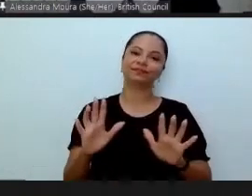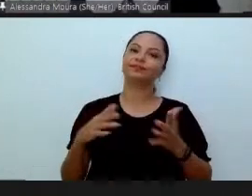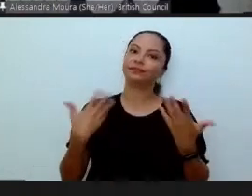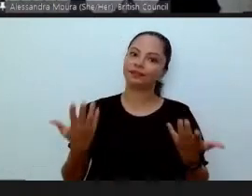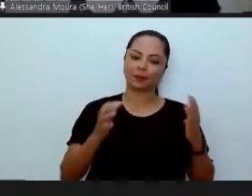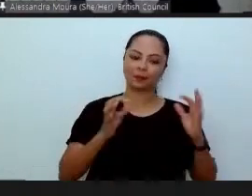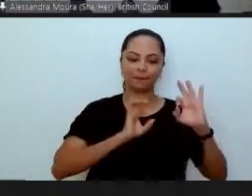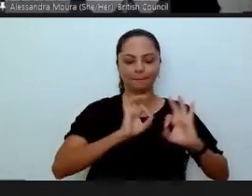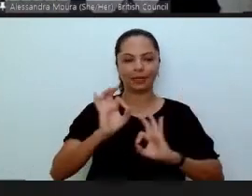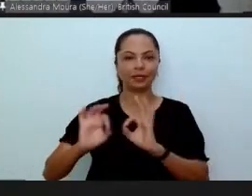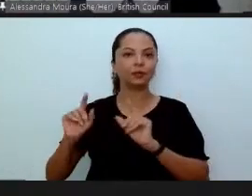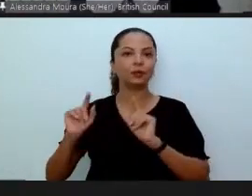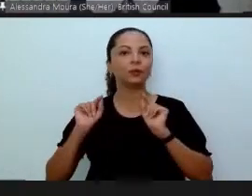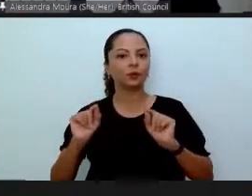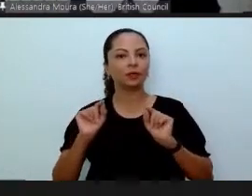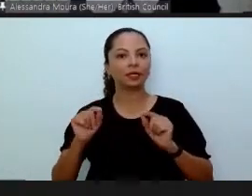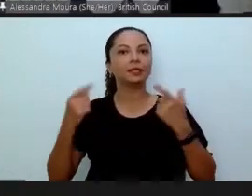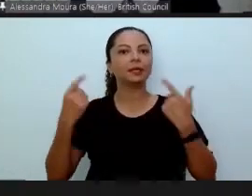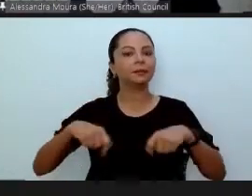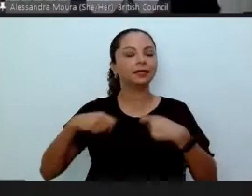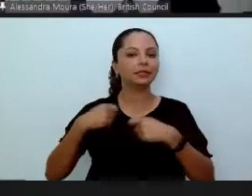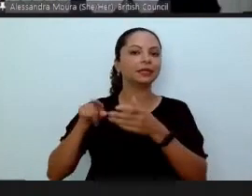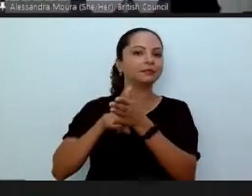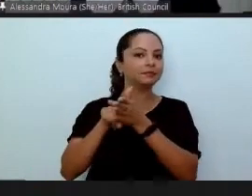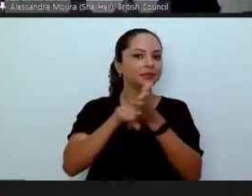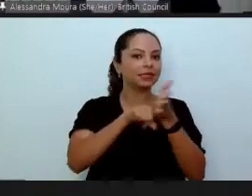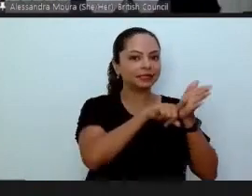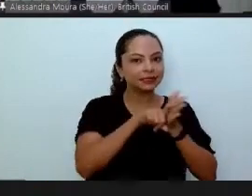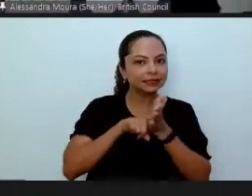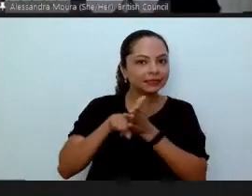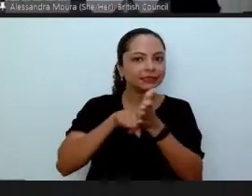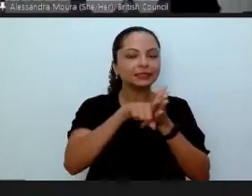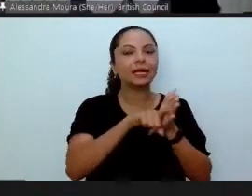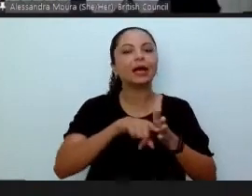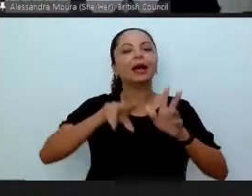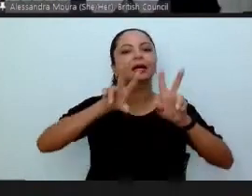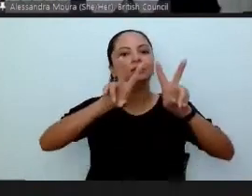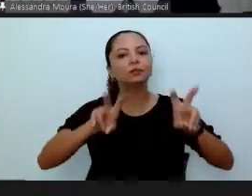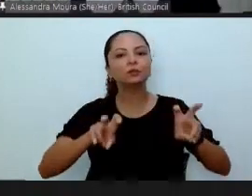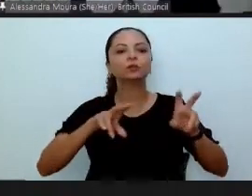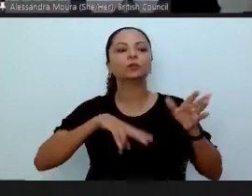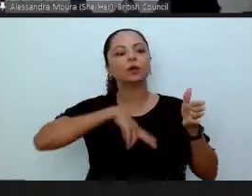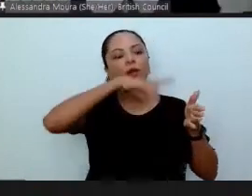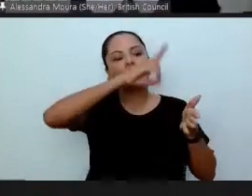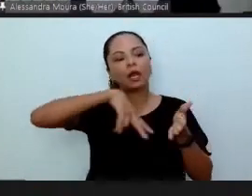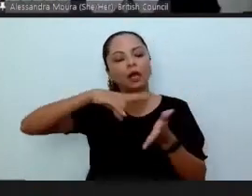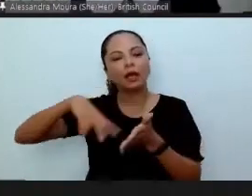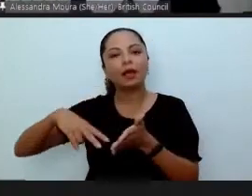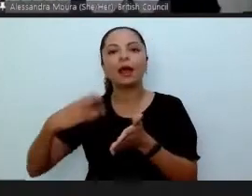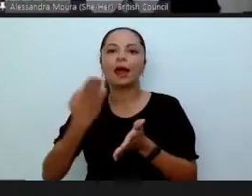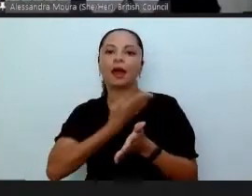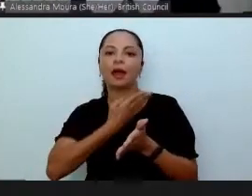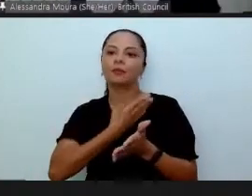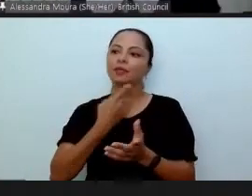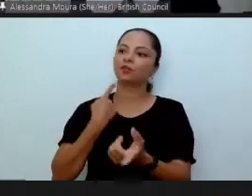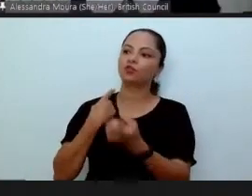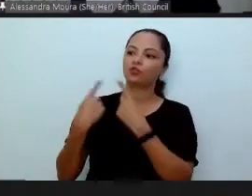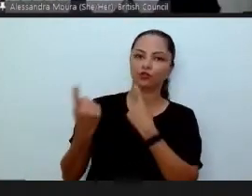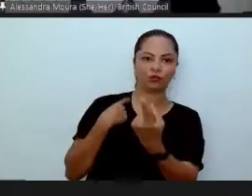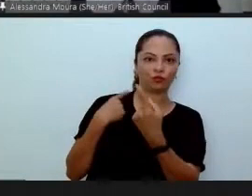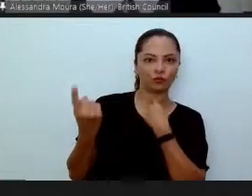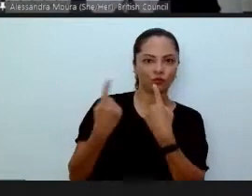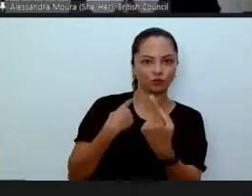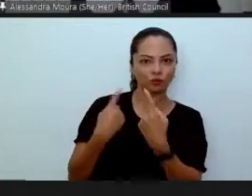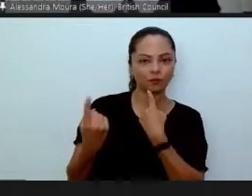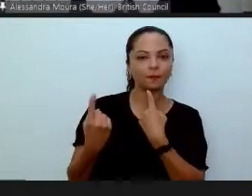and discuss with colleagues, try out the ideas I learn, get feedback from my learners on the ideas I try out. And